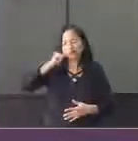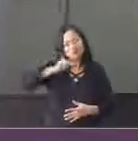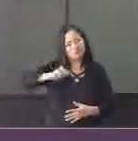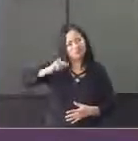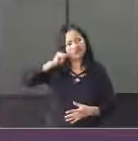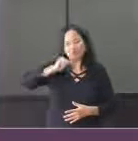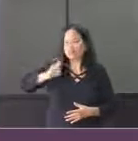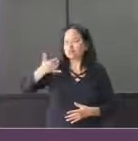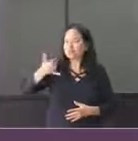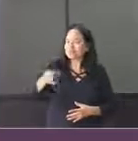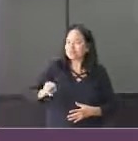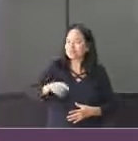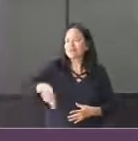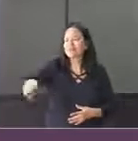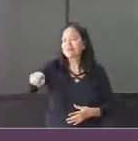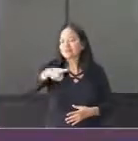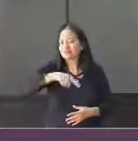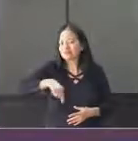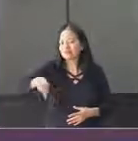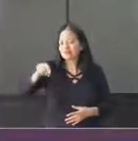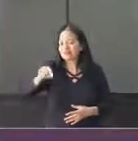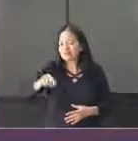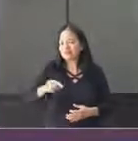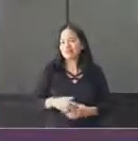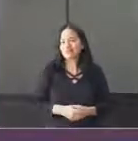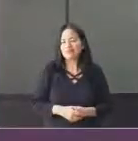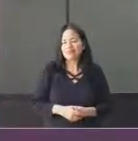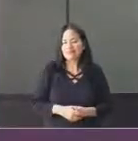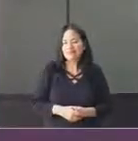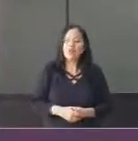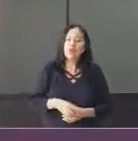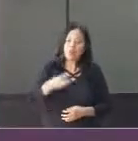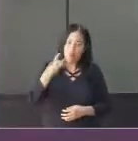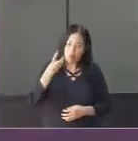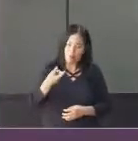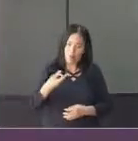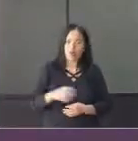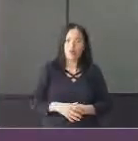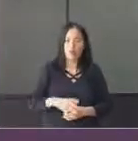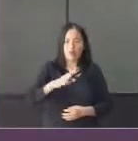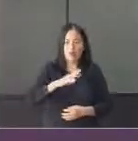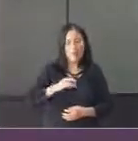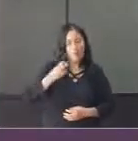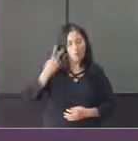possibilities. This is something that